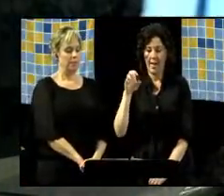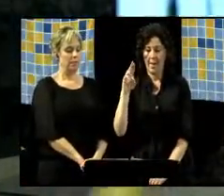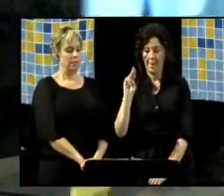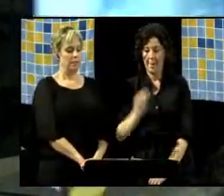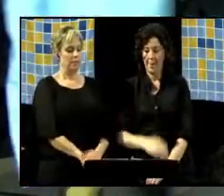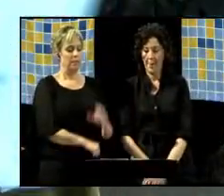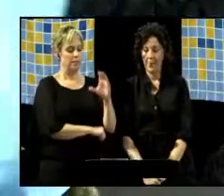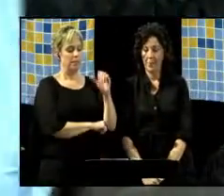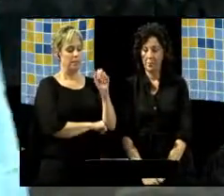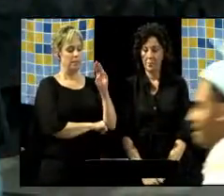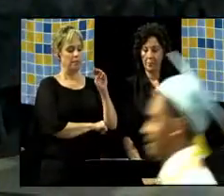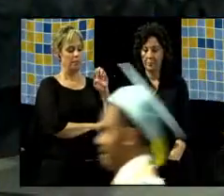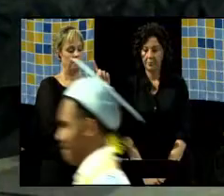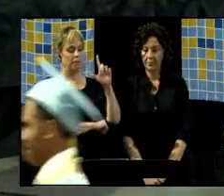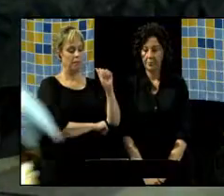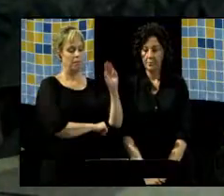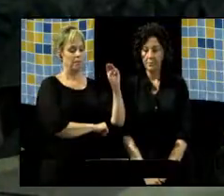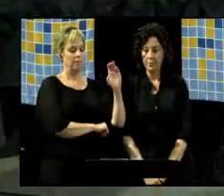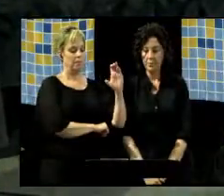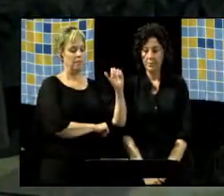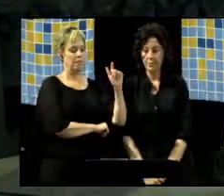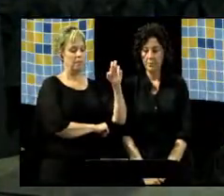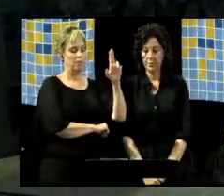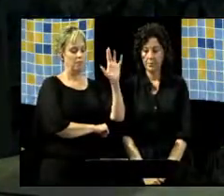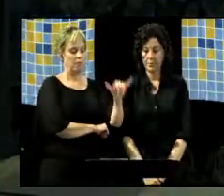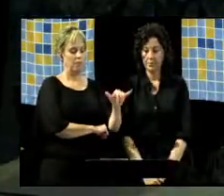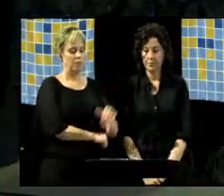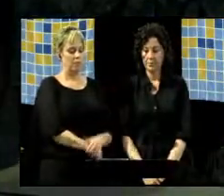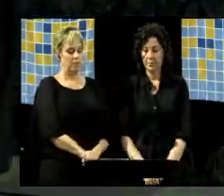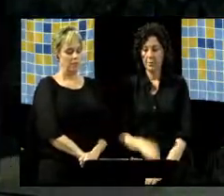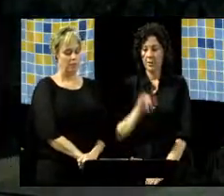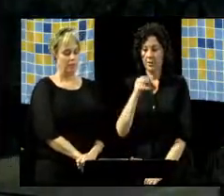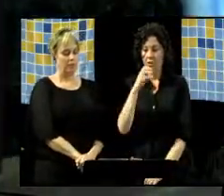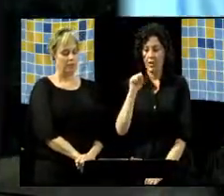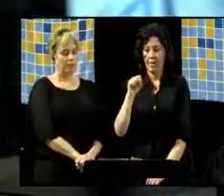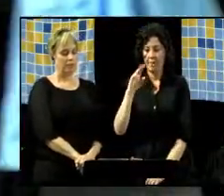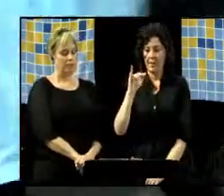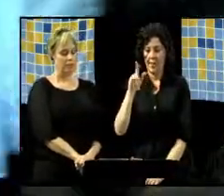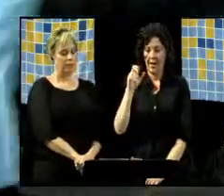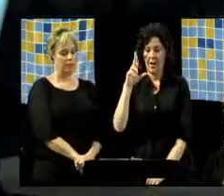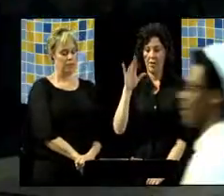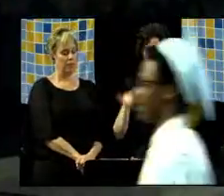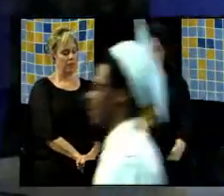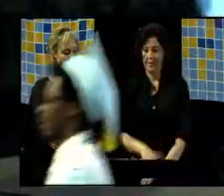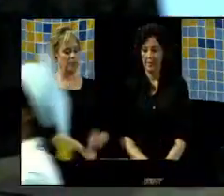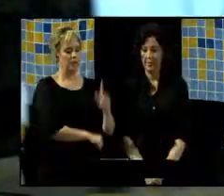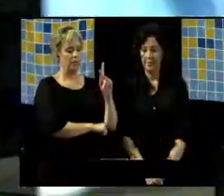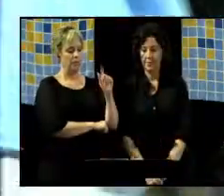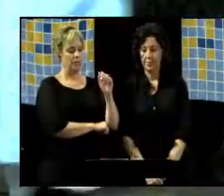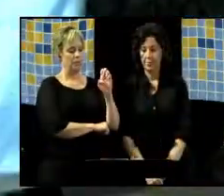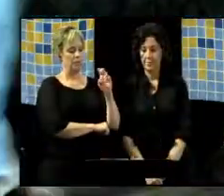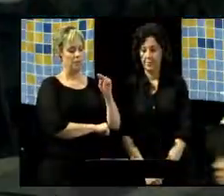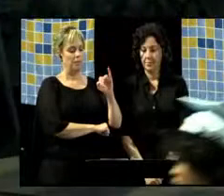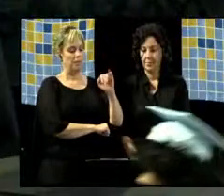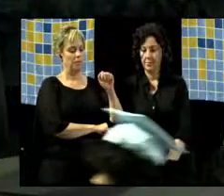McClary. James Hunter McClary. Kanaya Nyasia